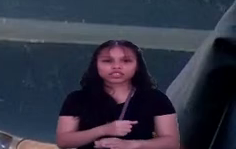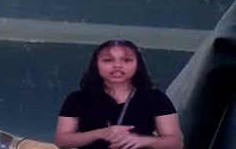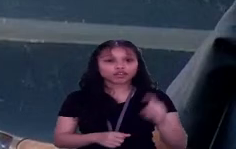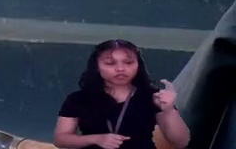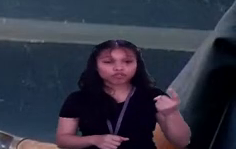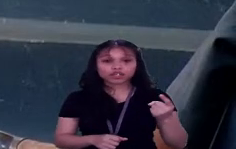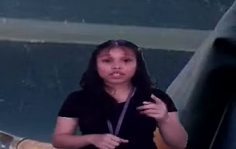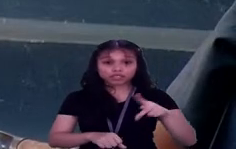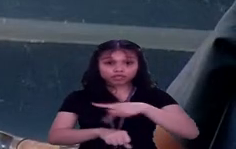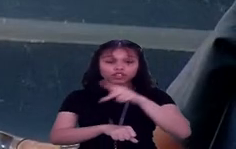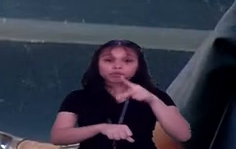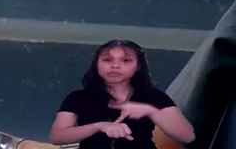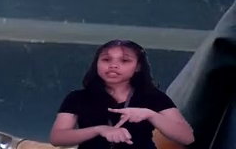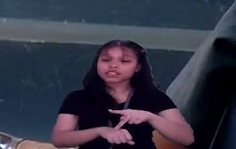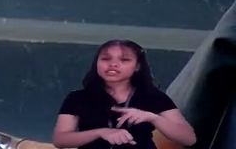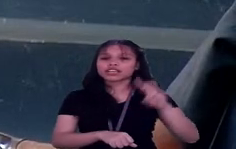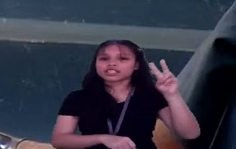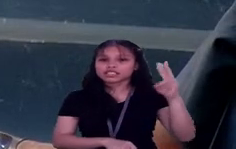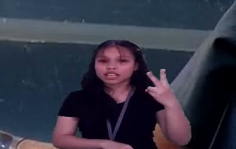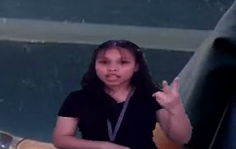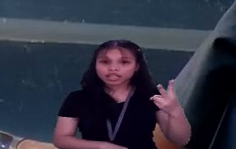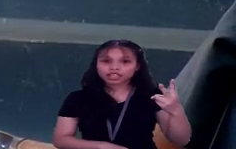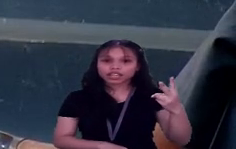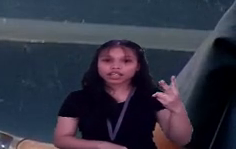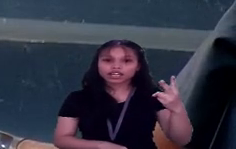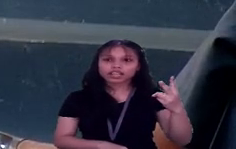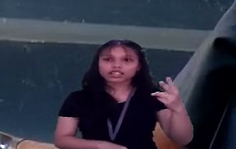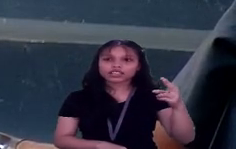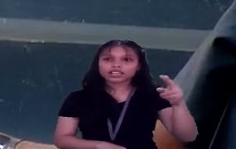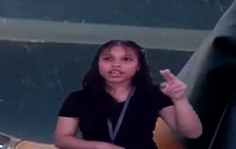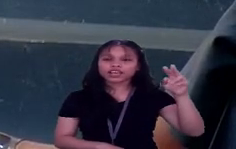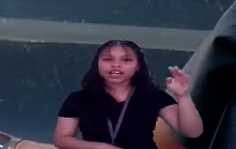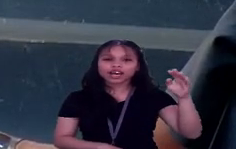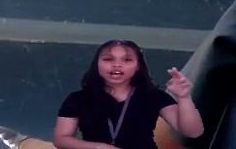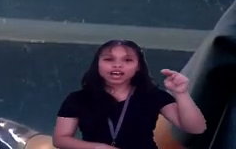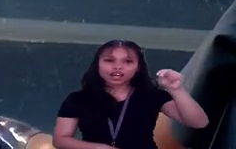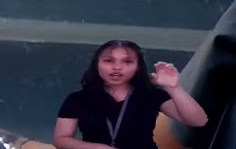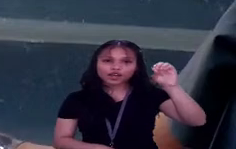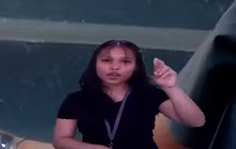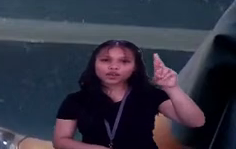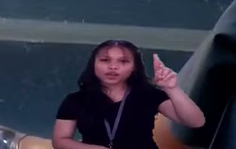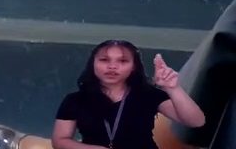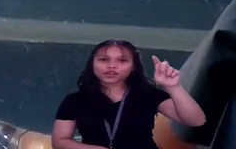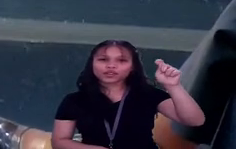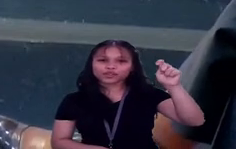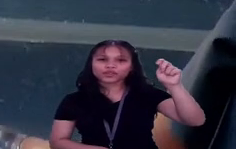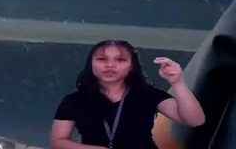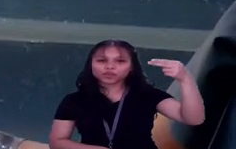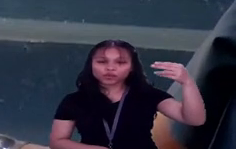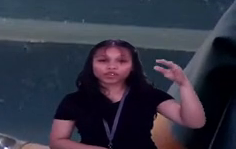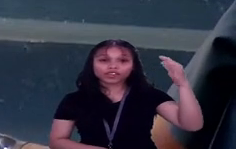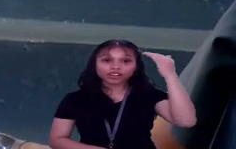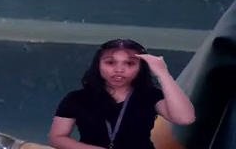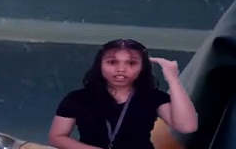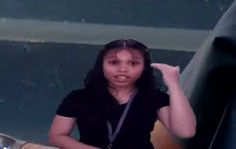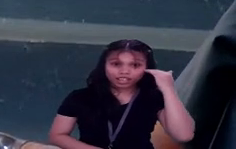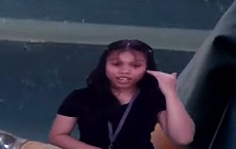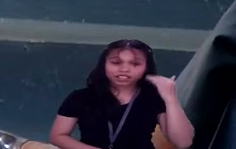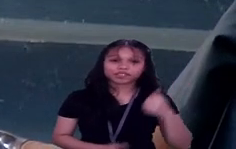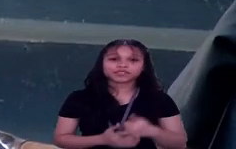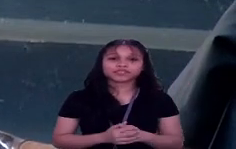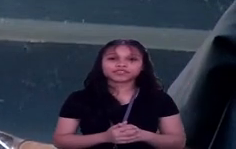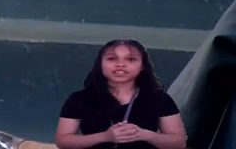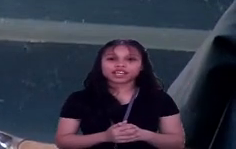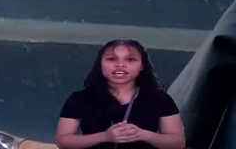saved. Second, I prayed for North Korea, the field that missionary Adi will be going. Also, I prayed for